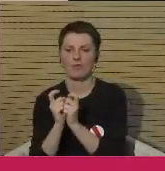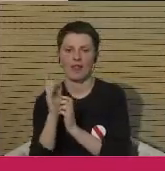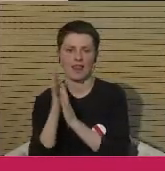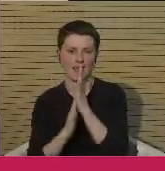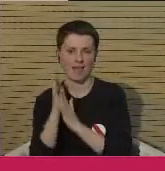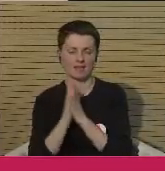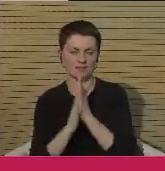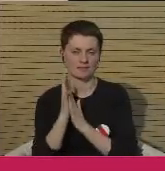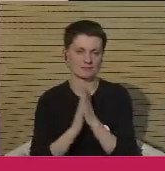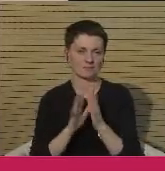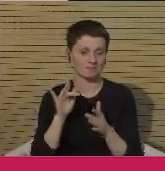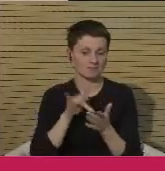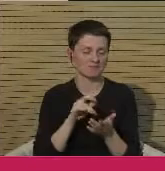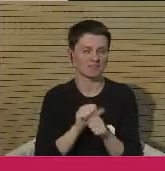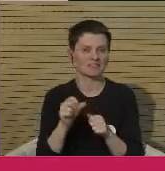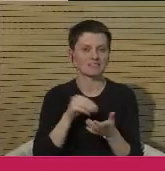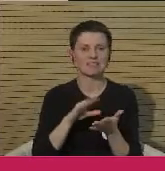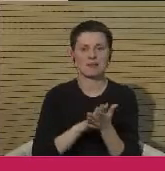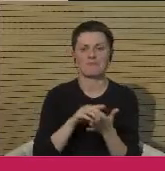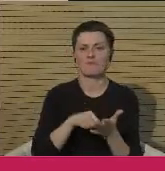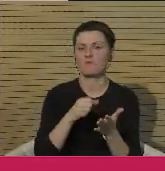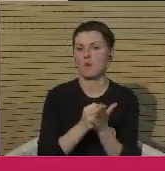about friendly